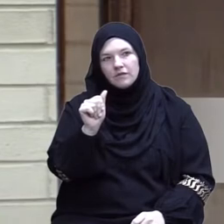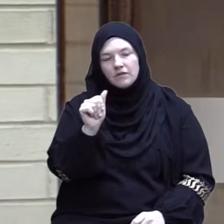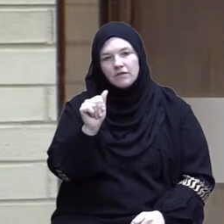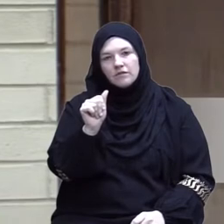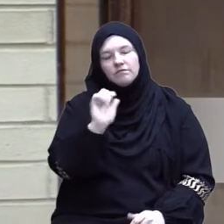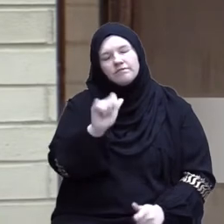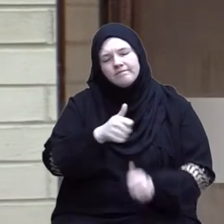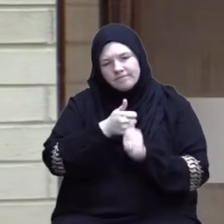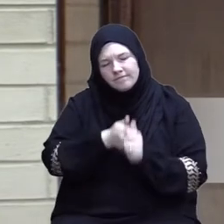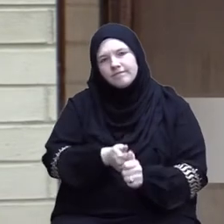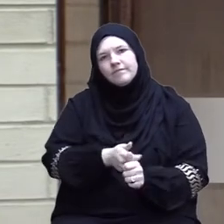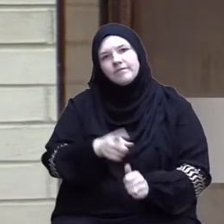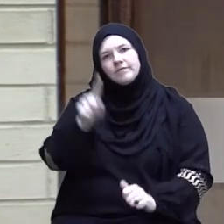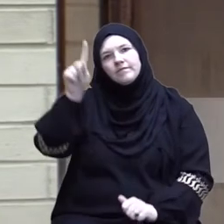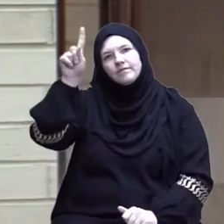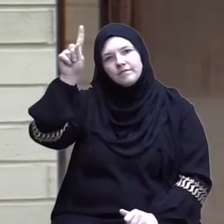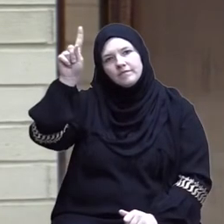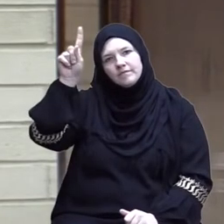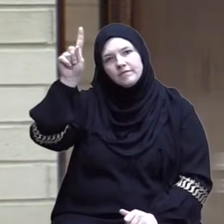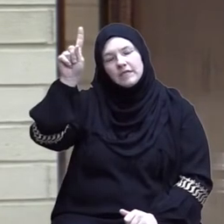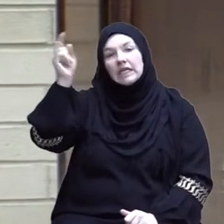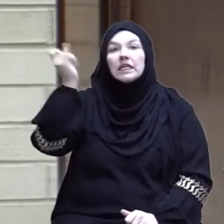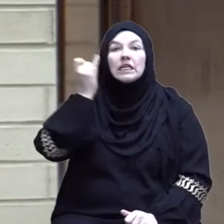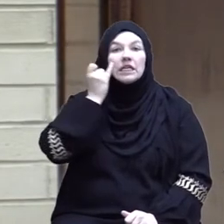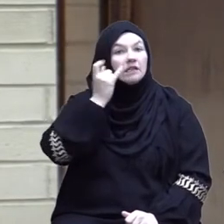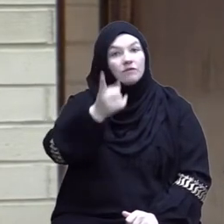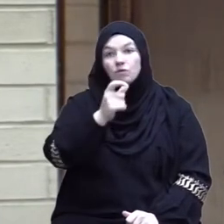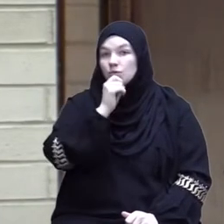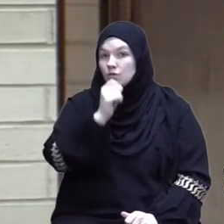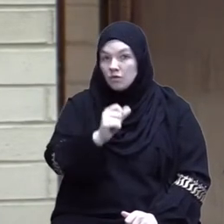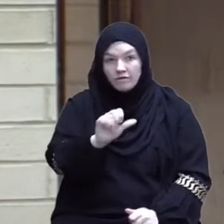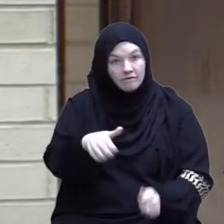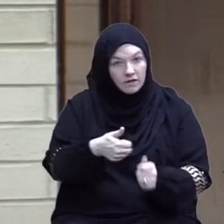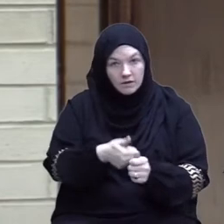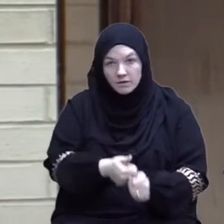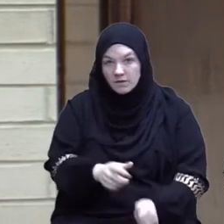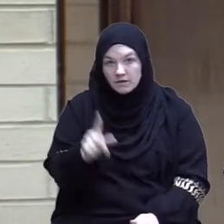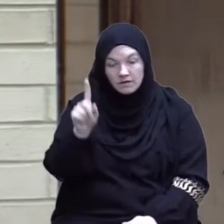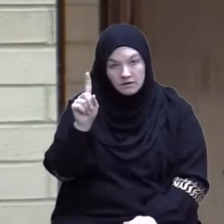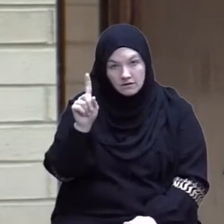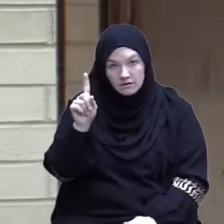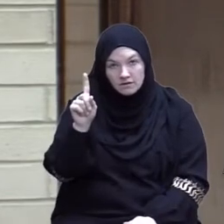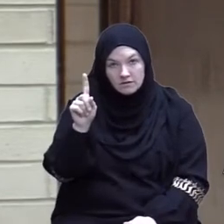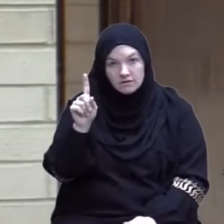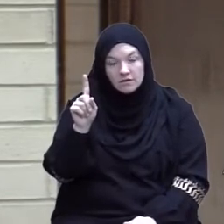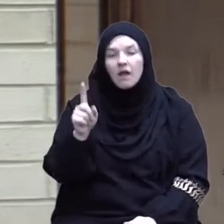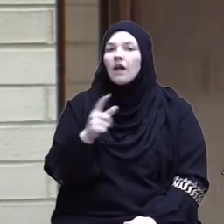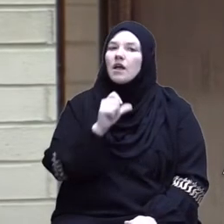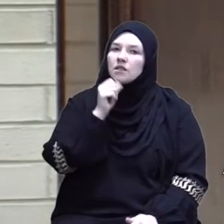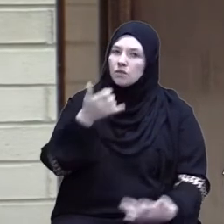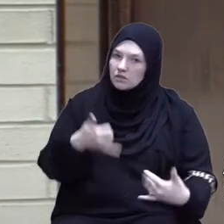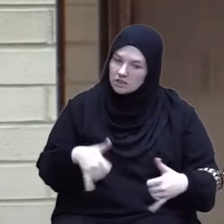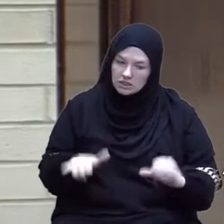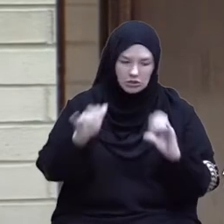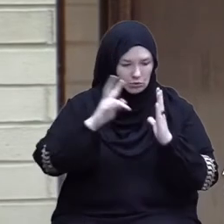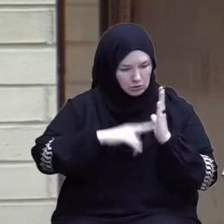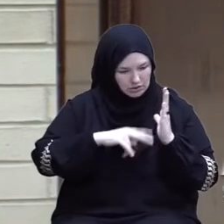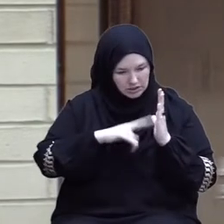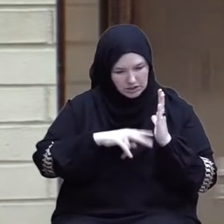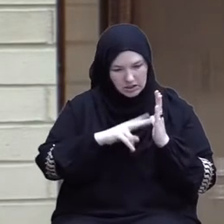observing Allah. So if you don't observe Allah and you still read the